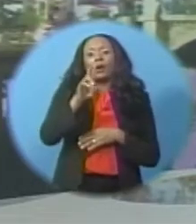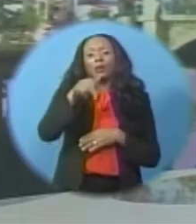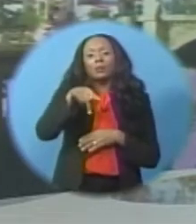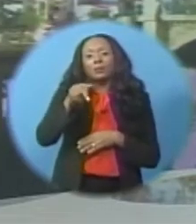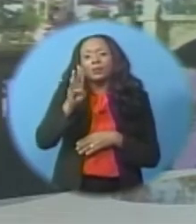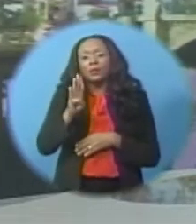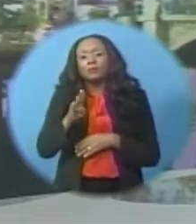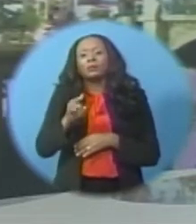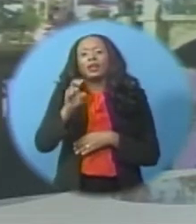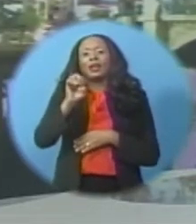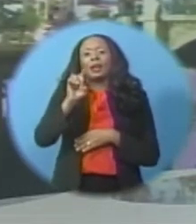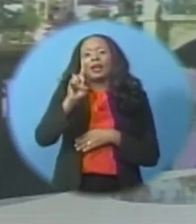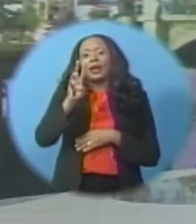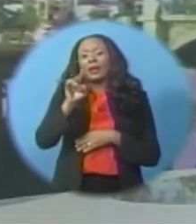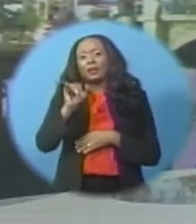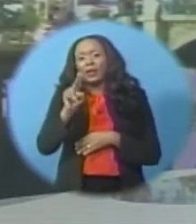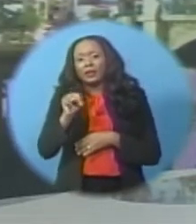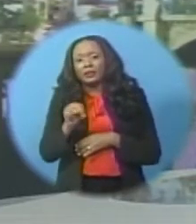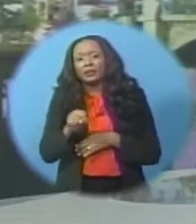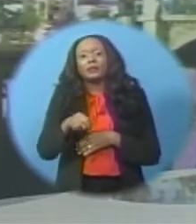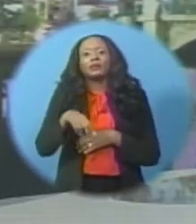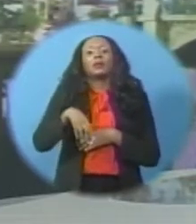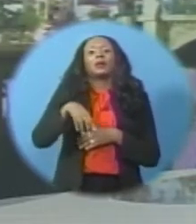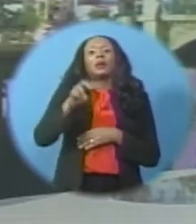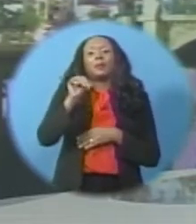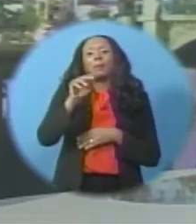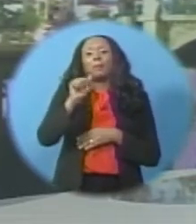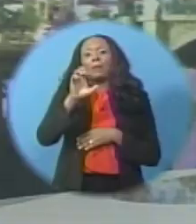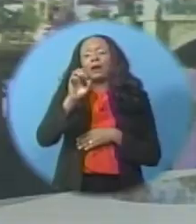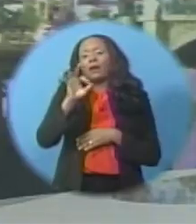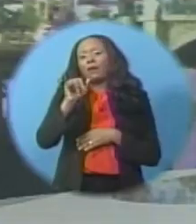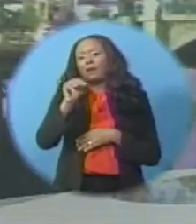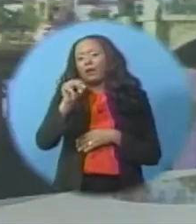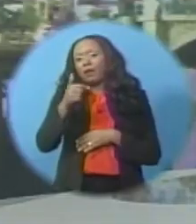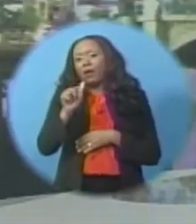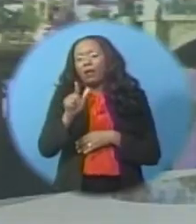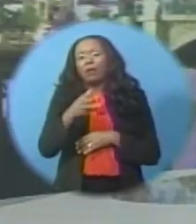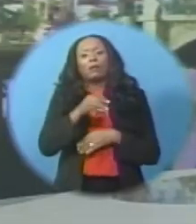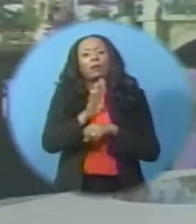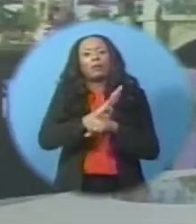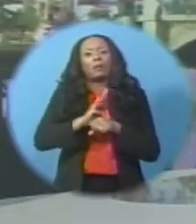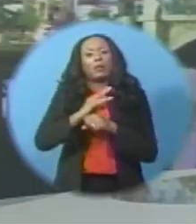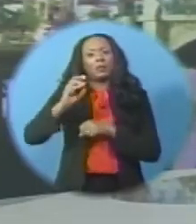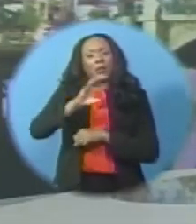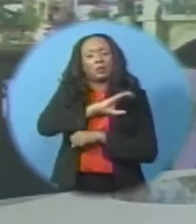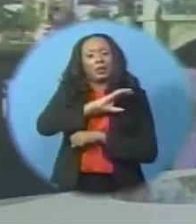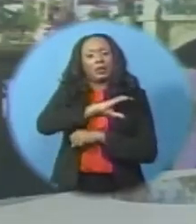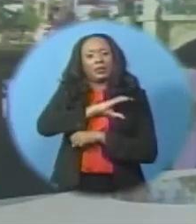Plastic Bag, Mac Fingal, Edwin Yearwood, and the Royal Barbados Police Force Band.